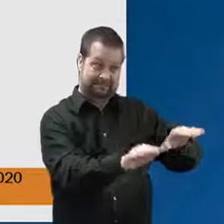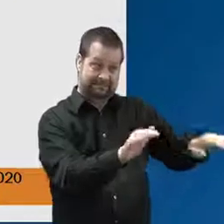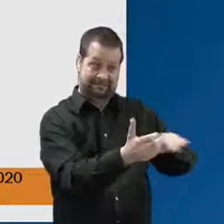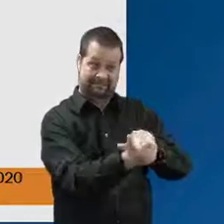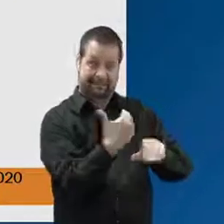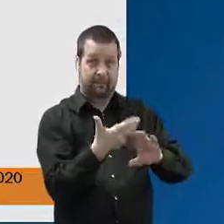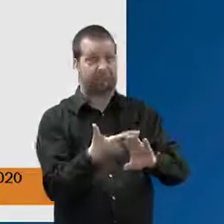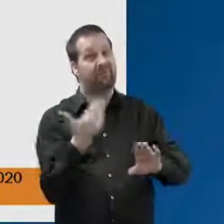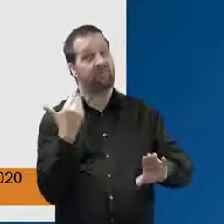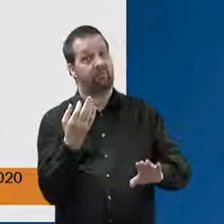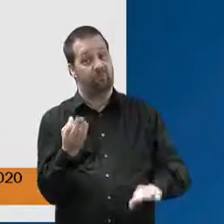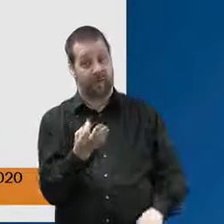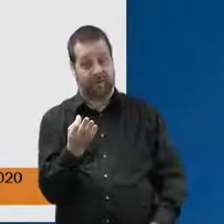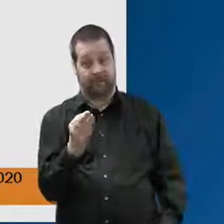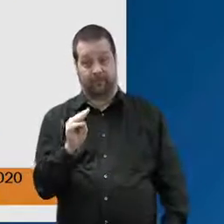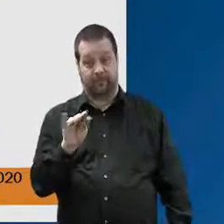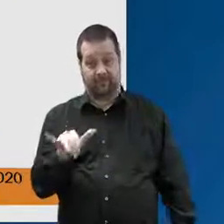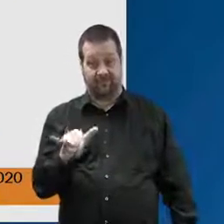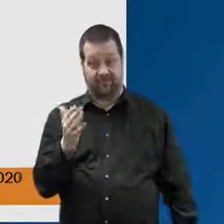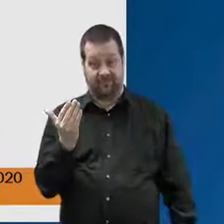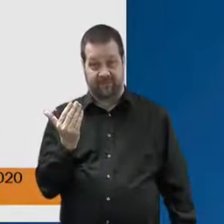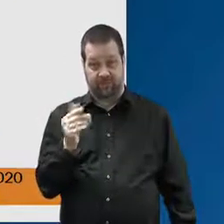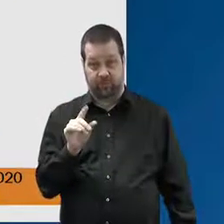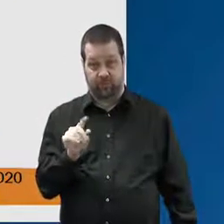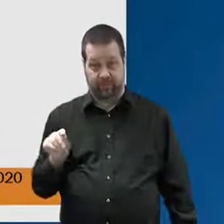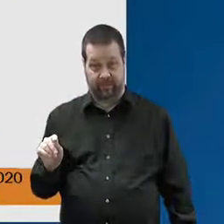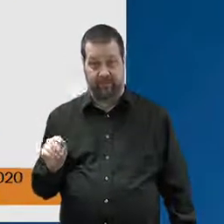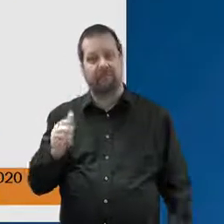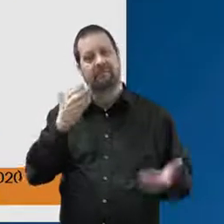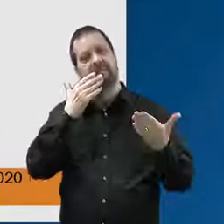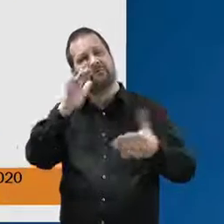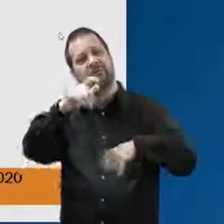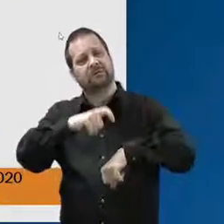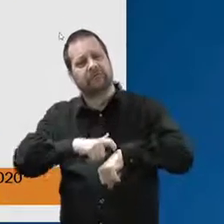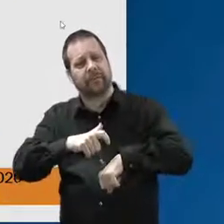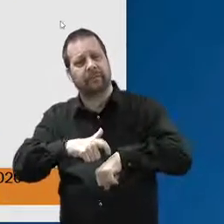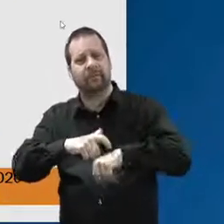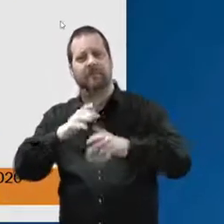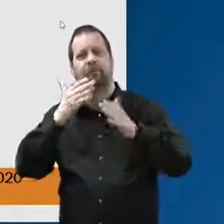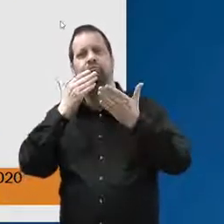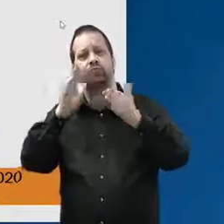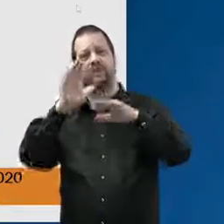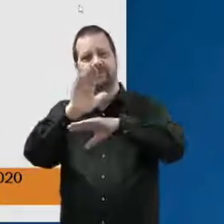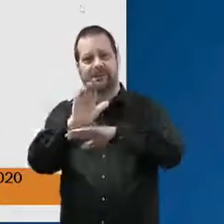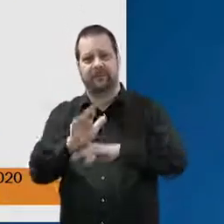May 15, 2020. Thank you for your time and have a good evening.